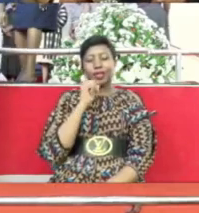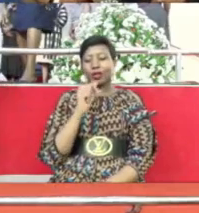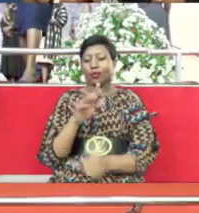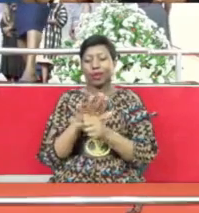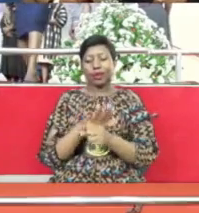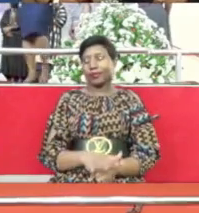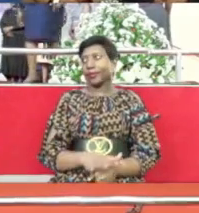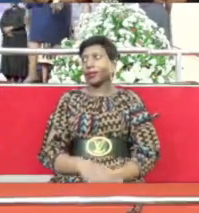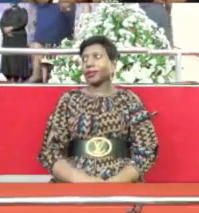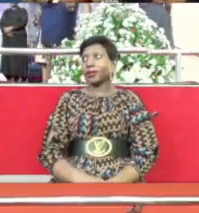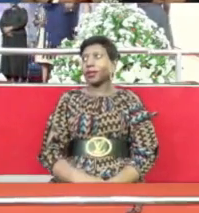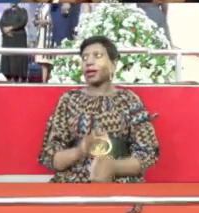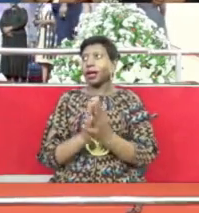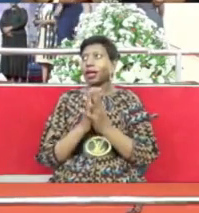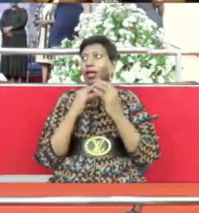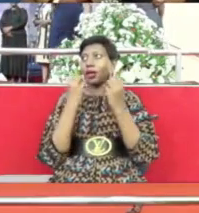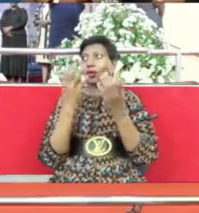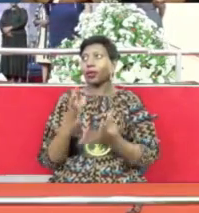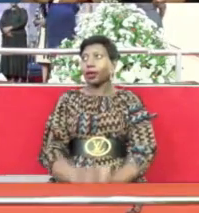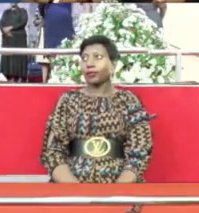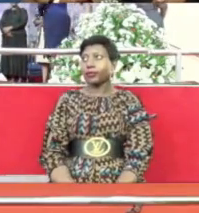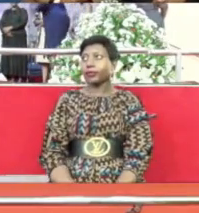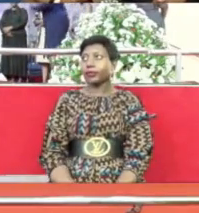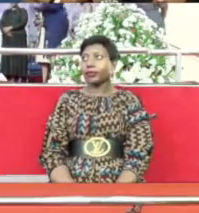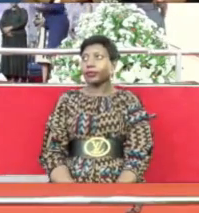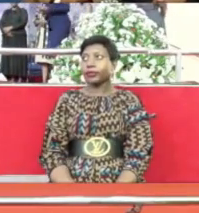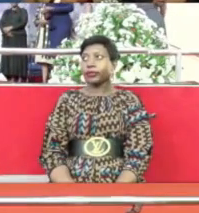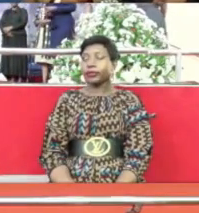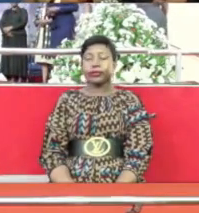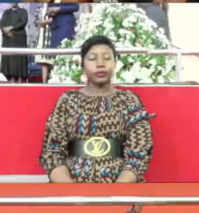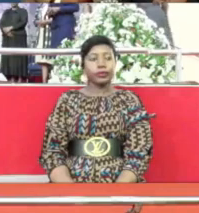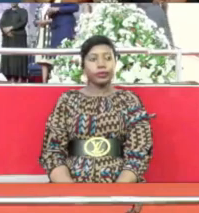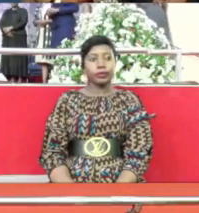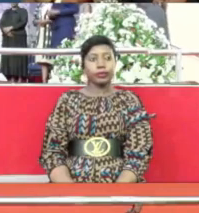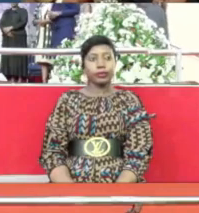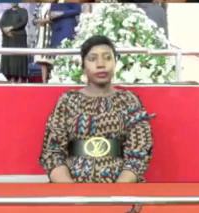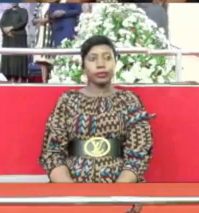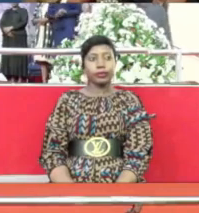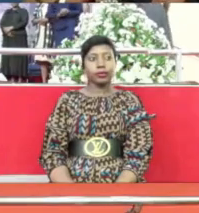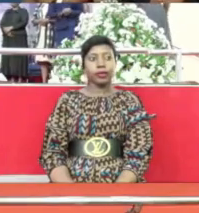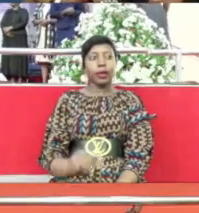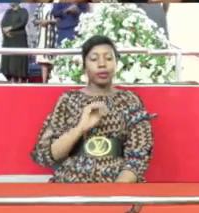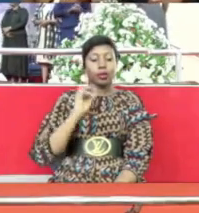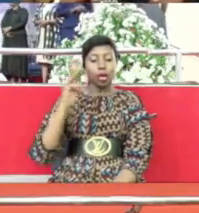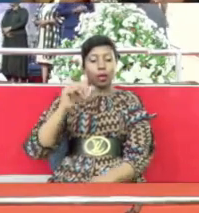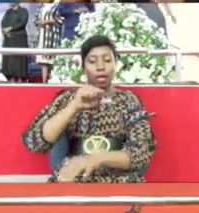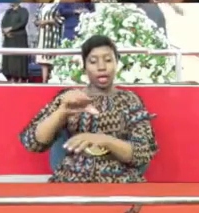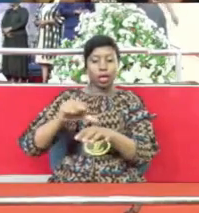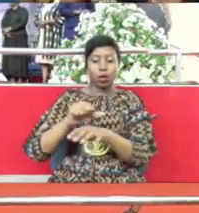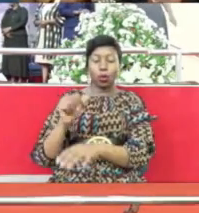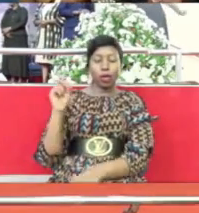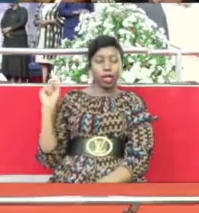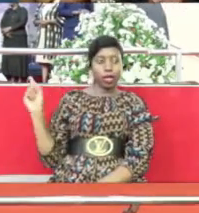Hallelujah. Oh, blessed be the name of the Lord. So I will anoint them. and they will come to you. Here,